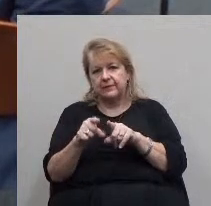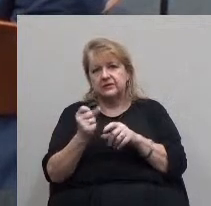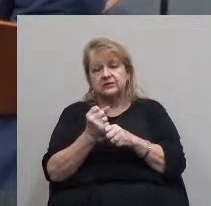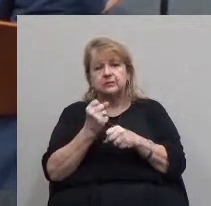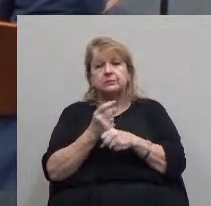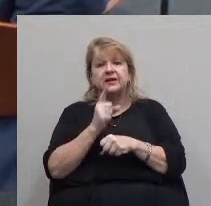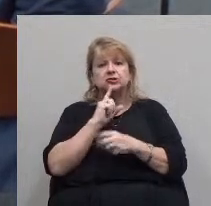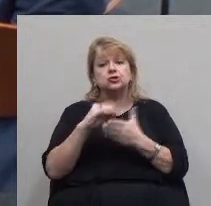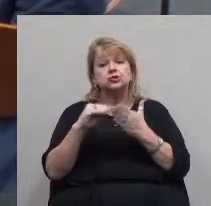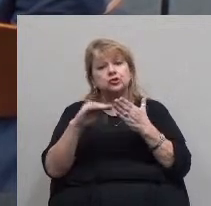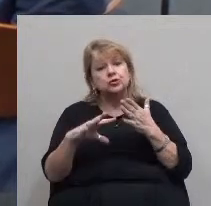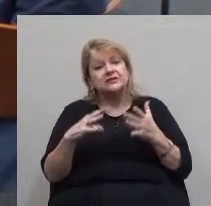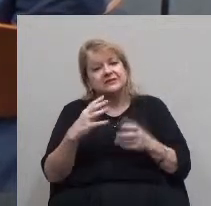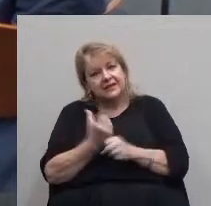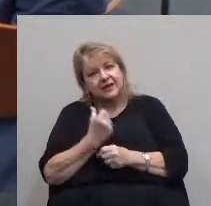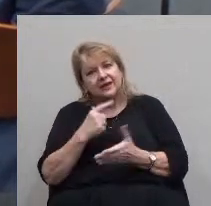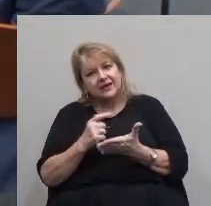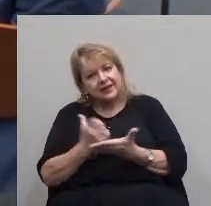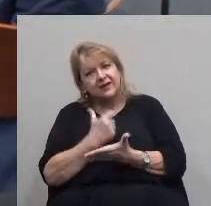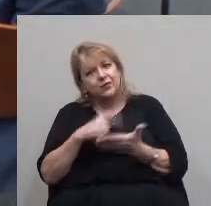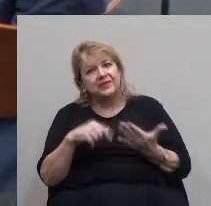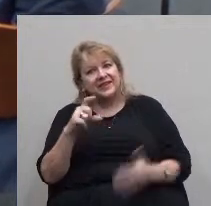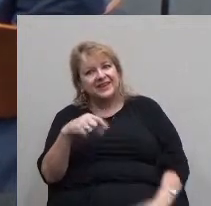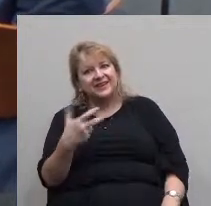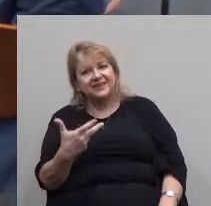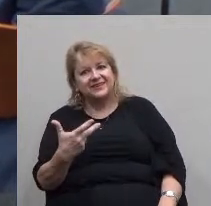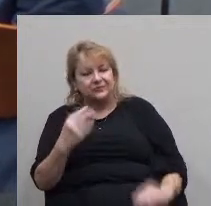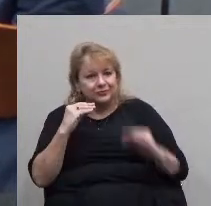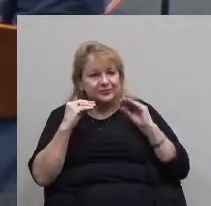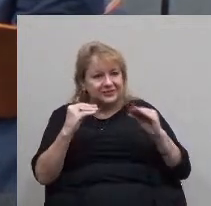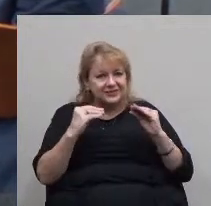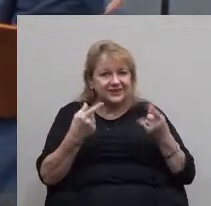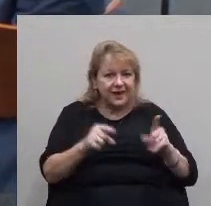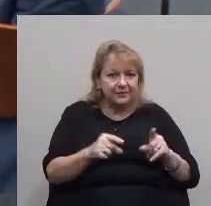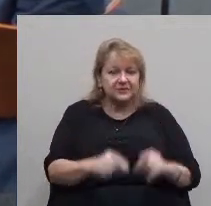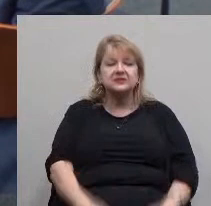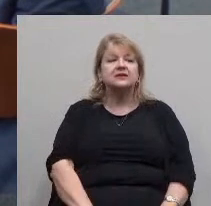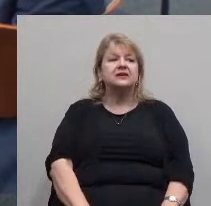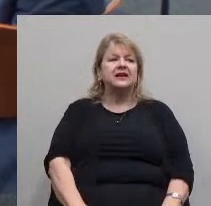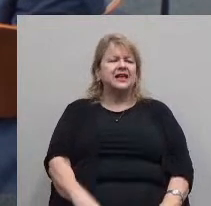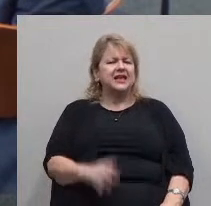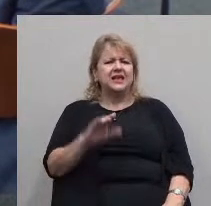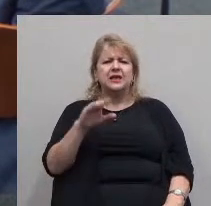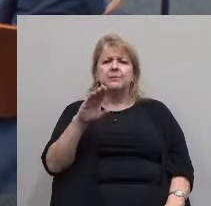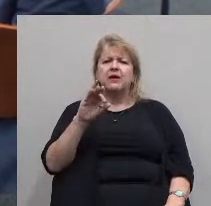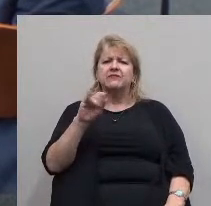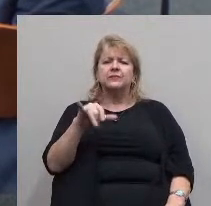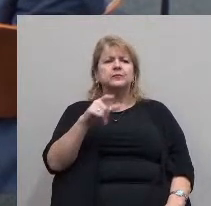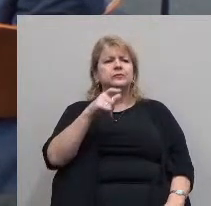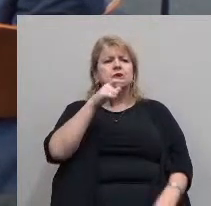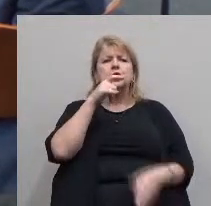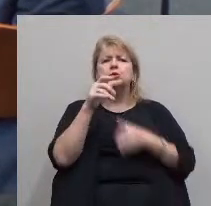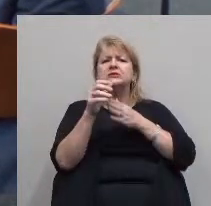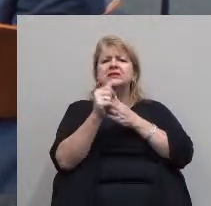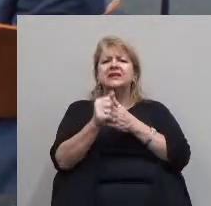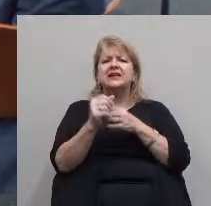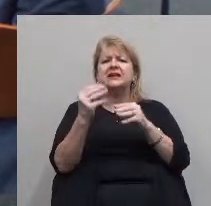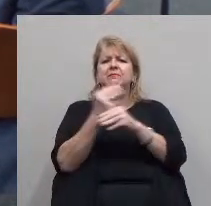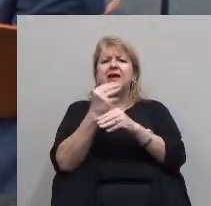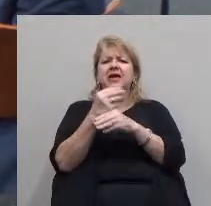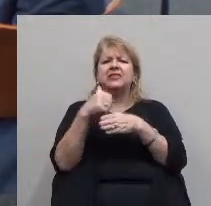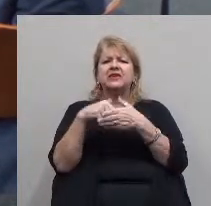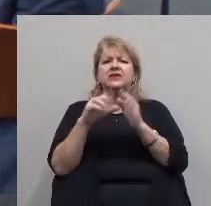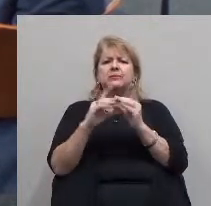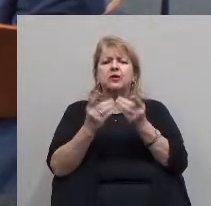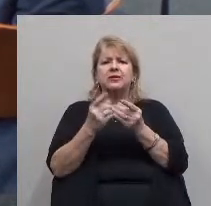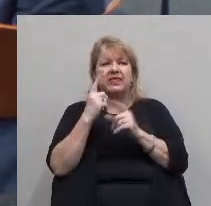to make sure that our students get what they need. Also, just who is leading math in the department?